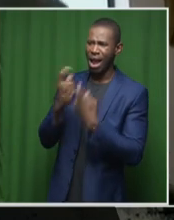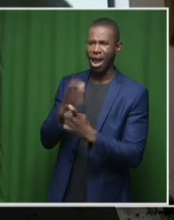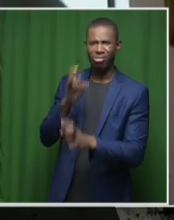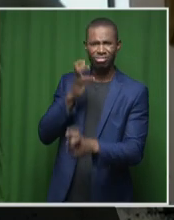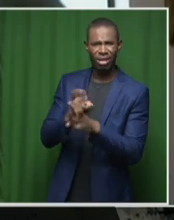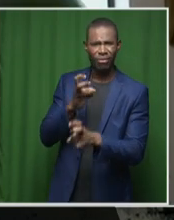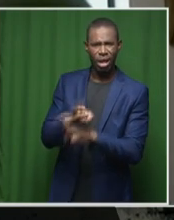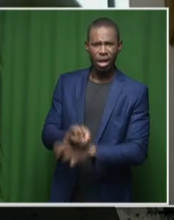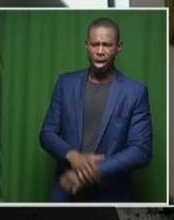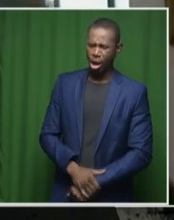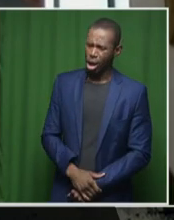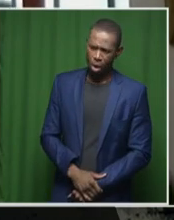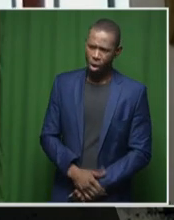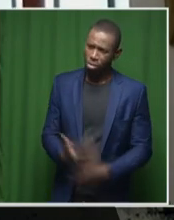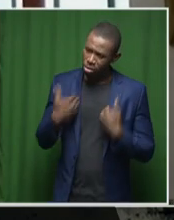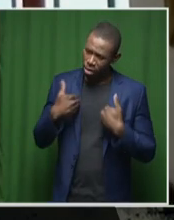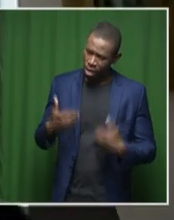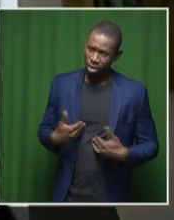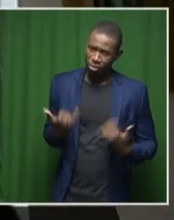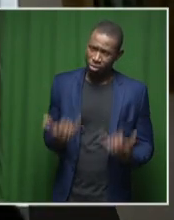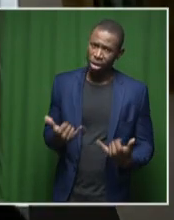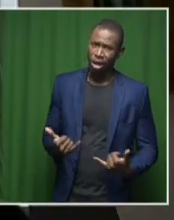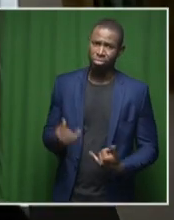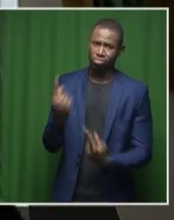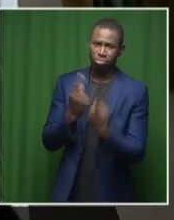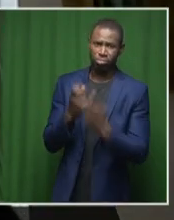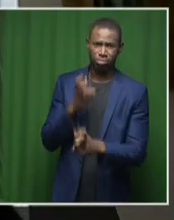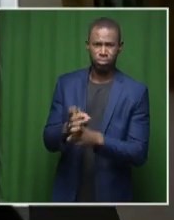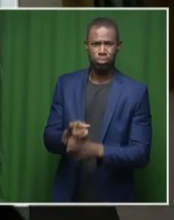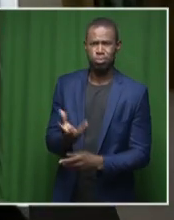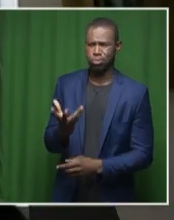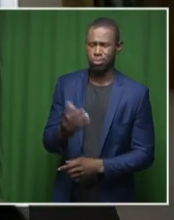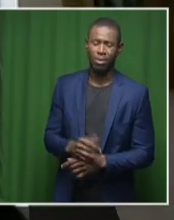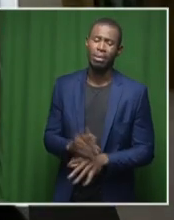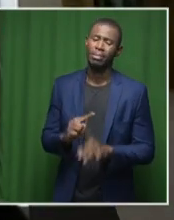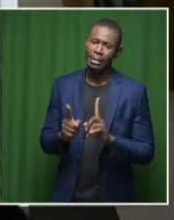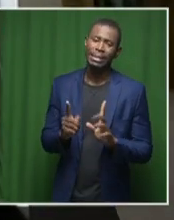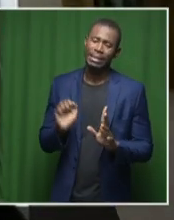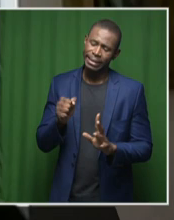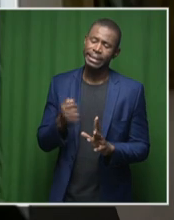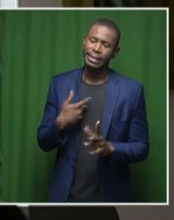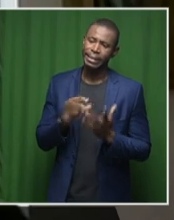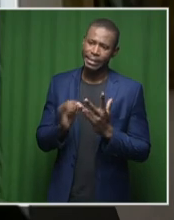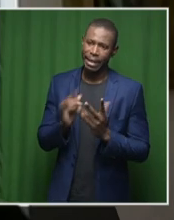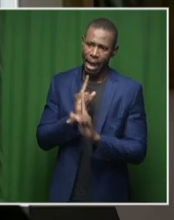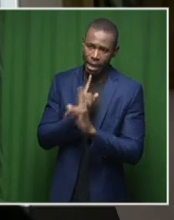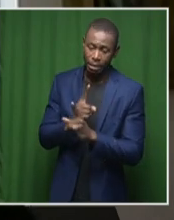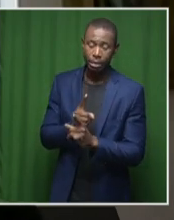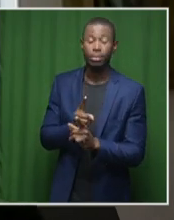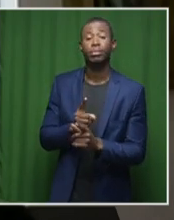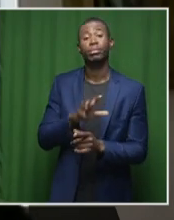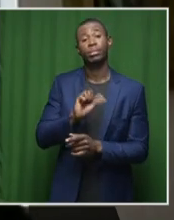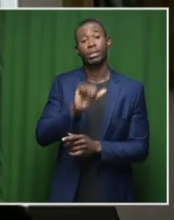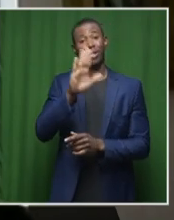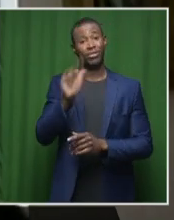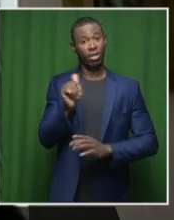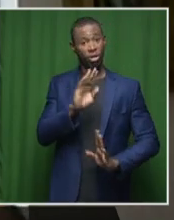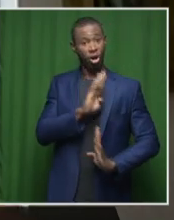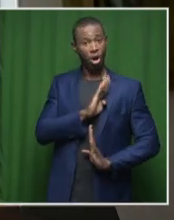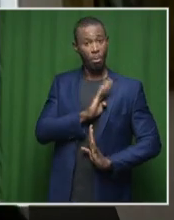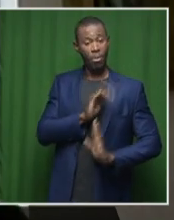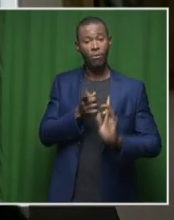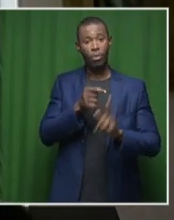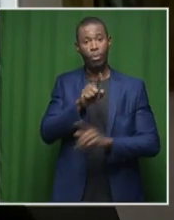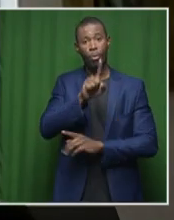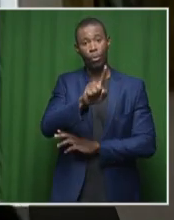I'll give it a go. Yes, I think, you know, if we look at the South African National Defence Force since 1994, there's